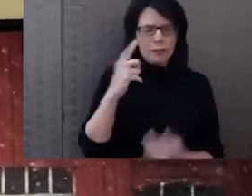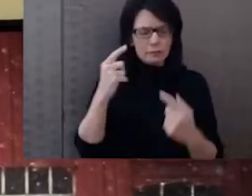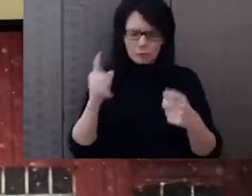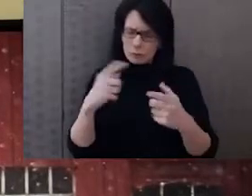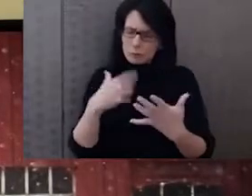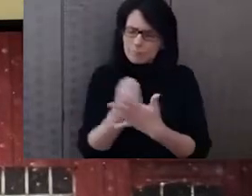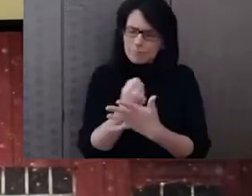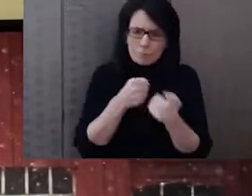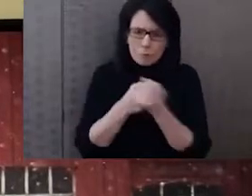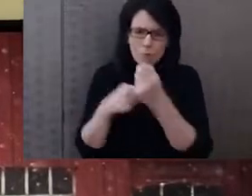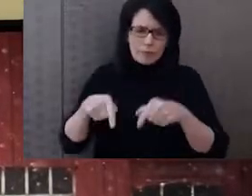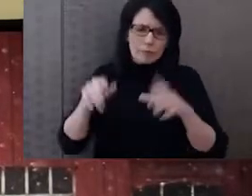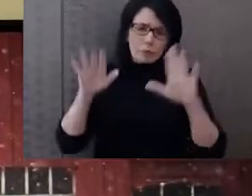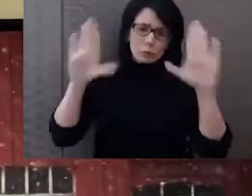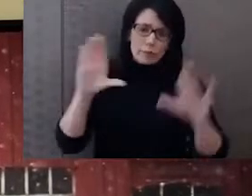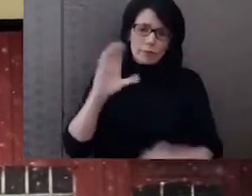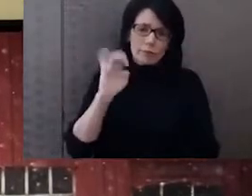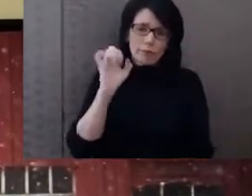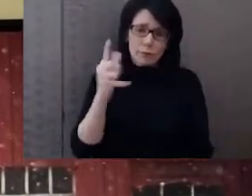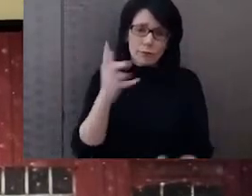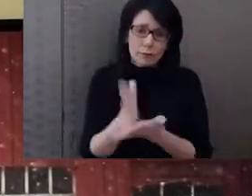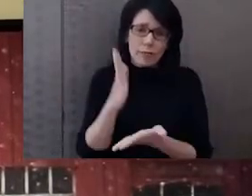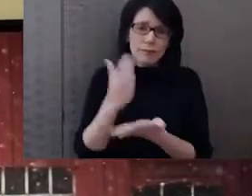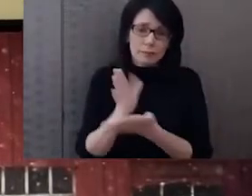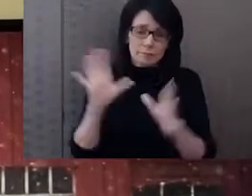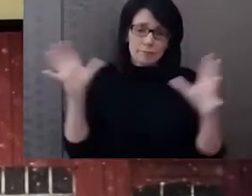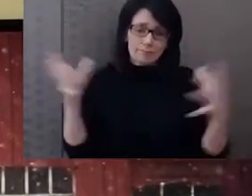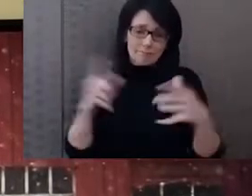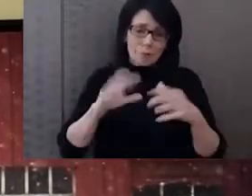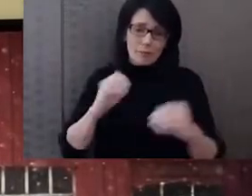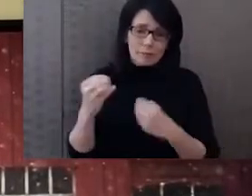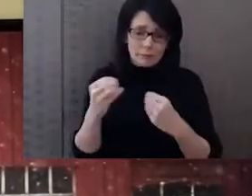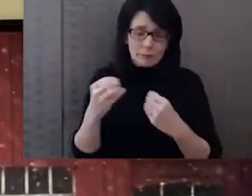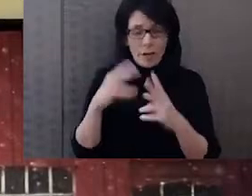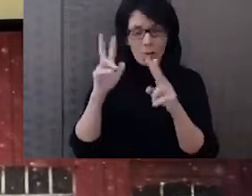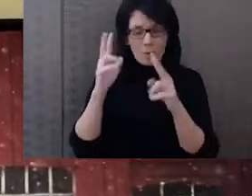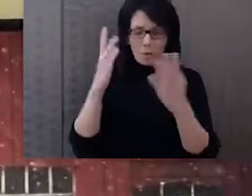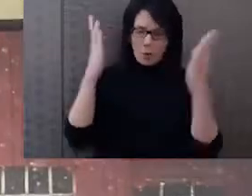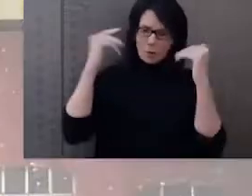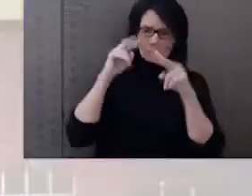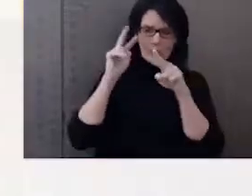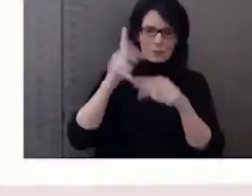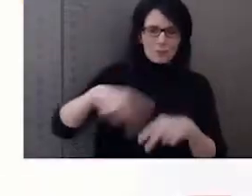organization. I hope to see you all again in person soon. Thank you.